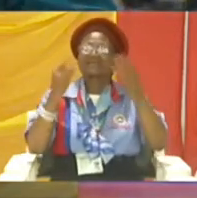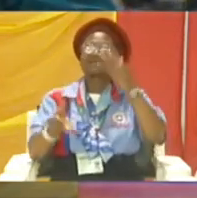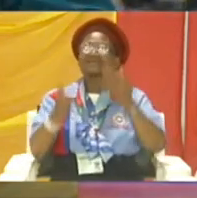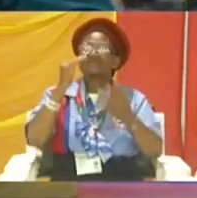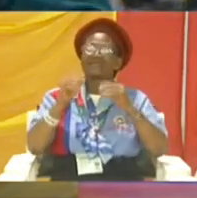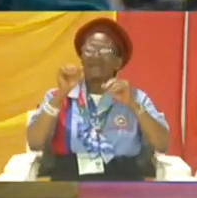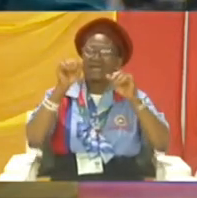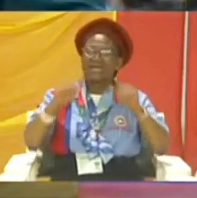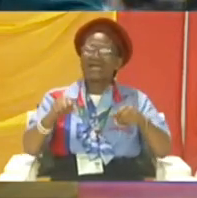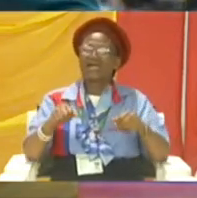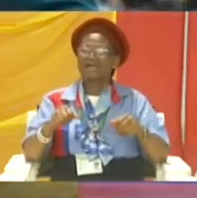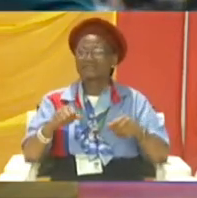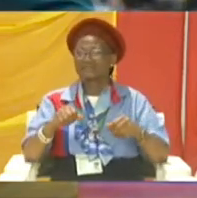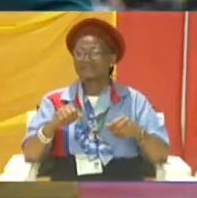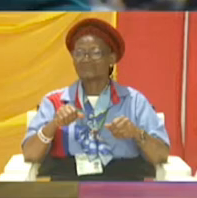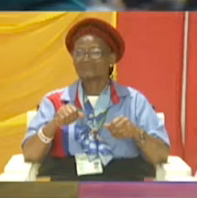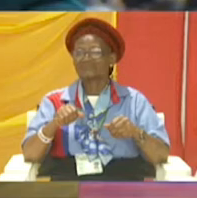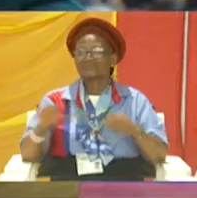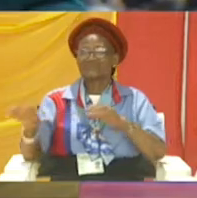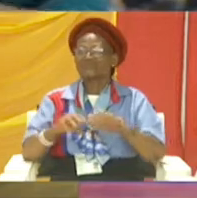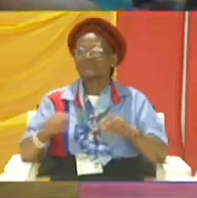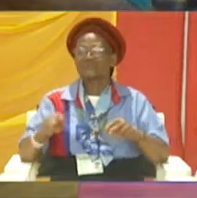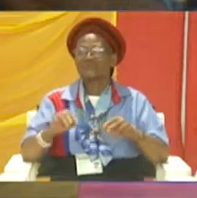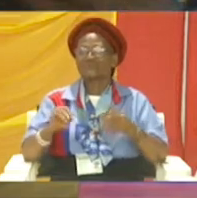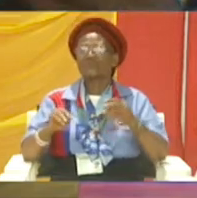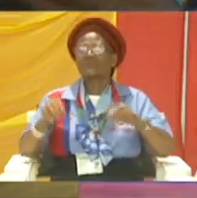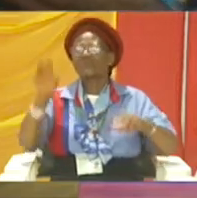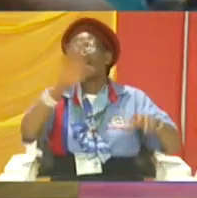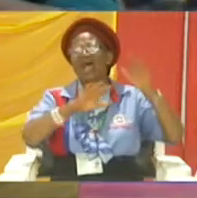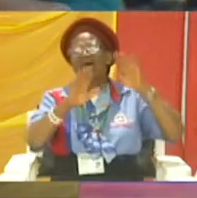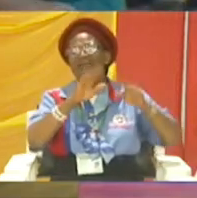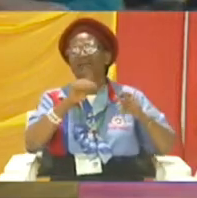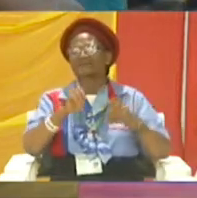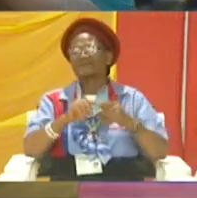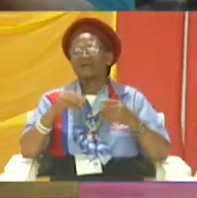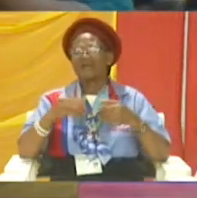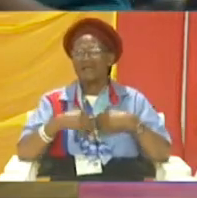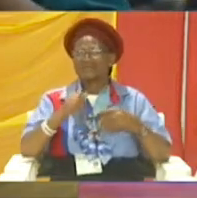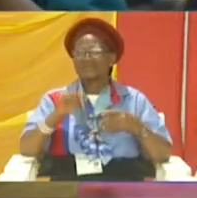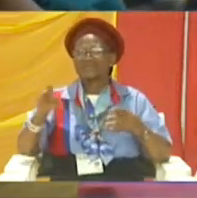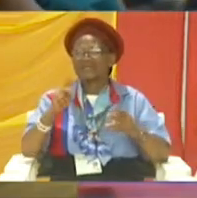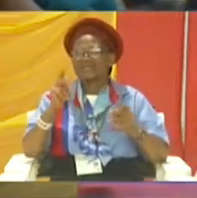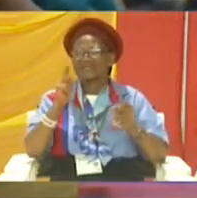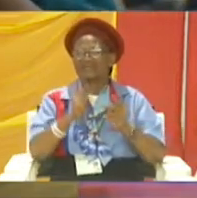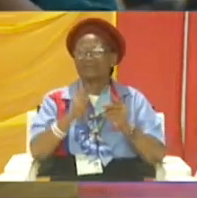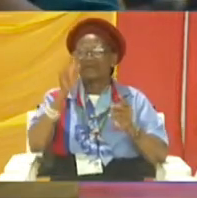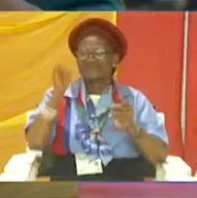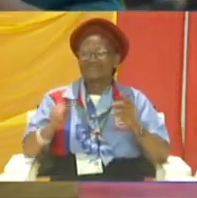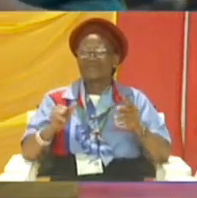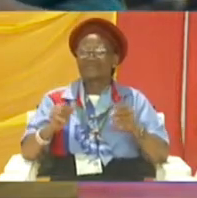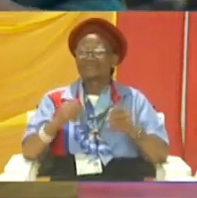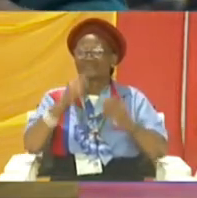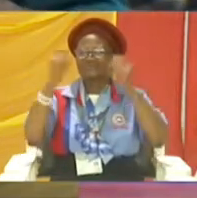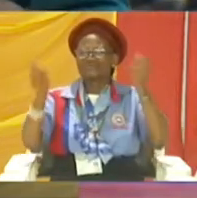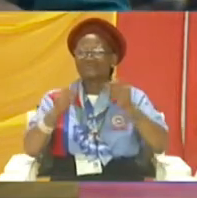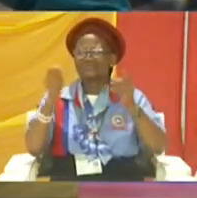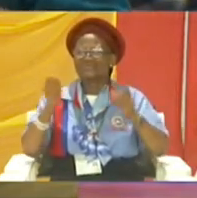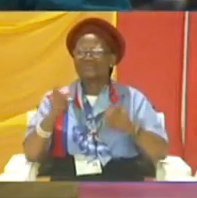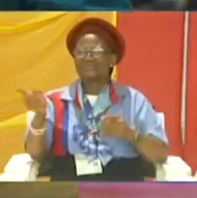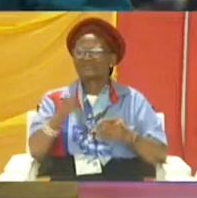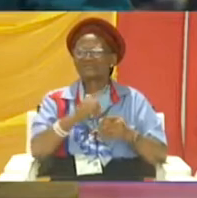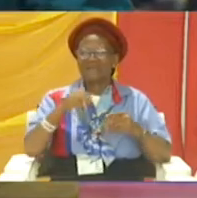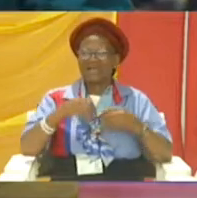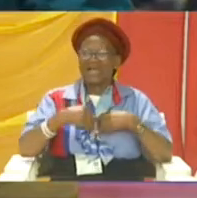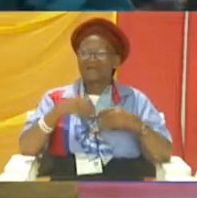man dero o man se ni ni wahala. To have a perfect jubilee means you have all round